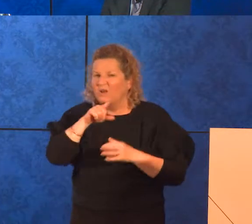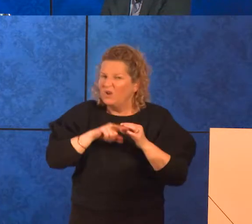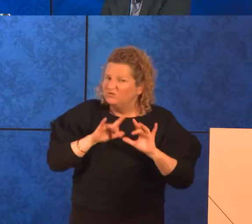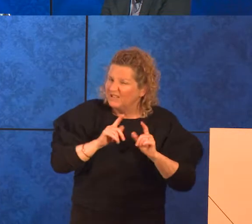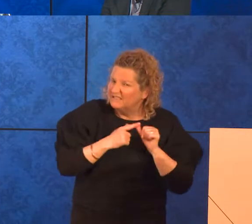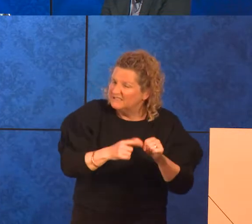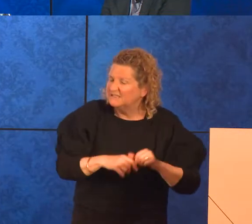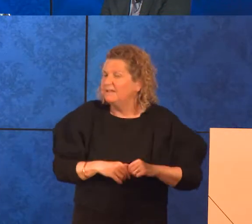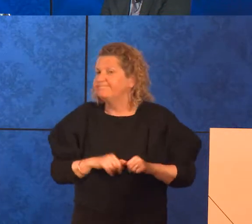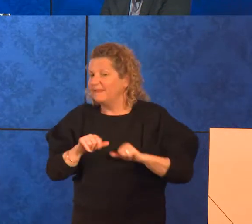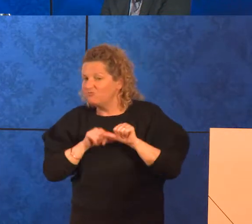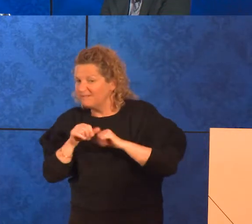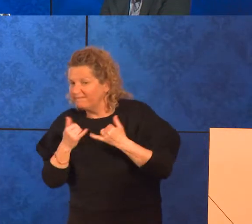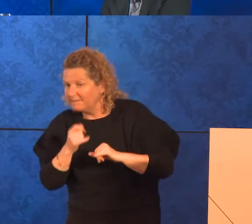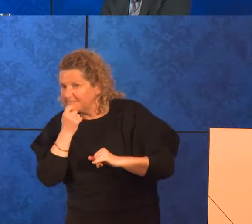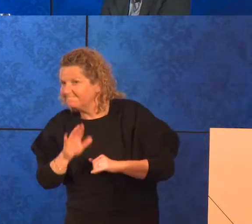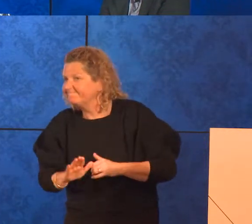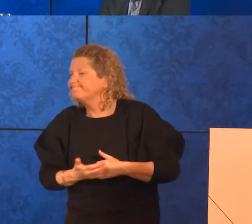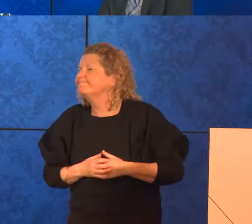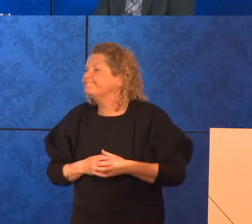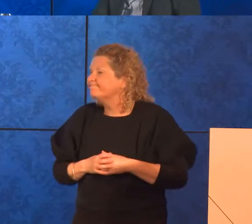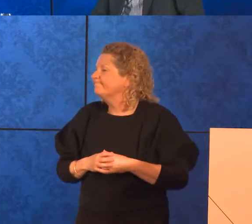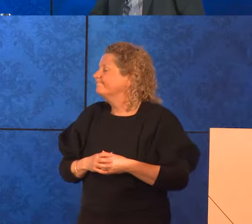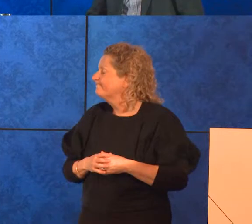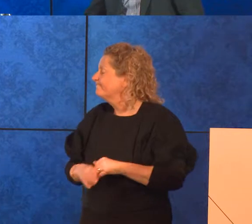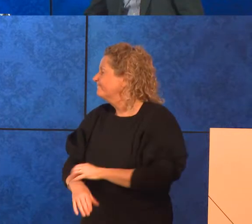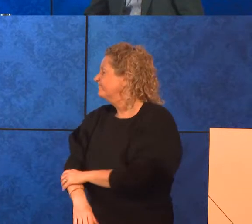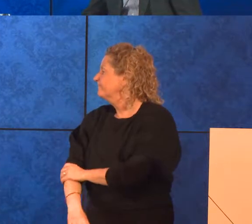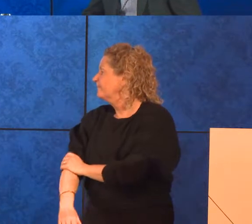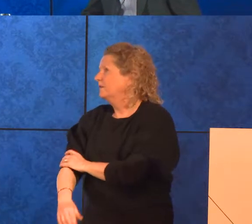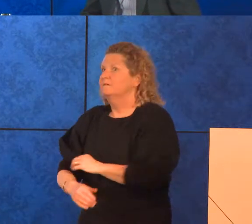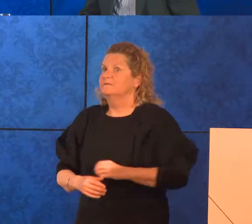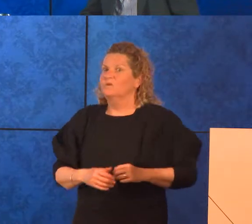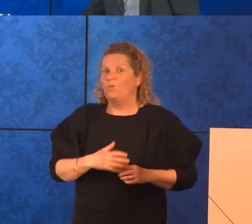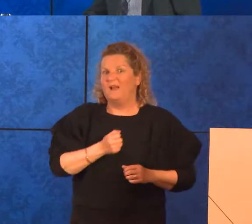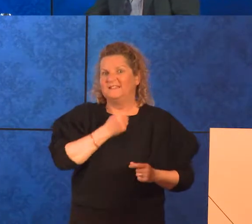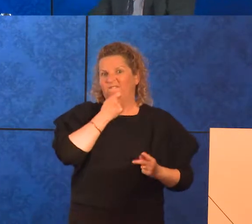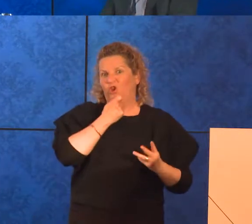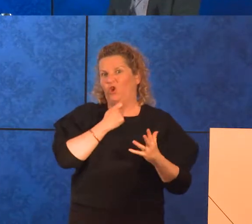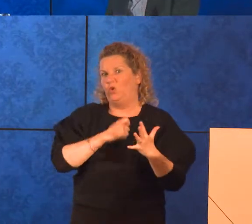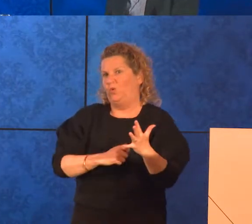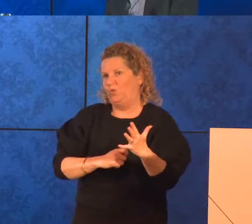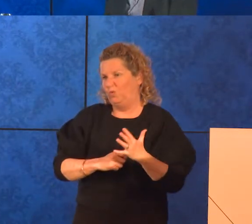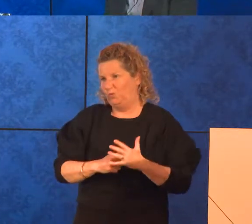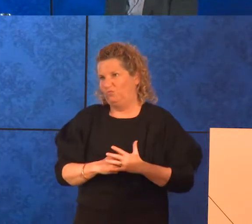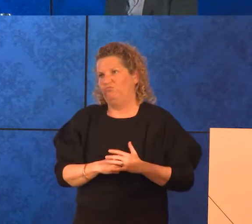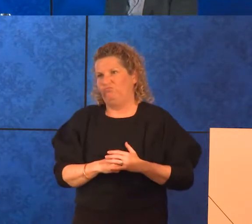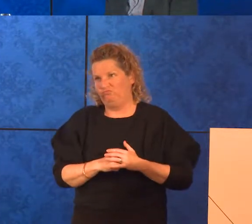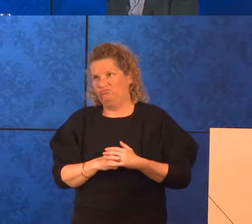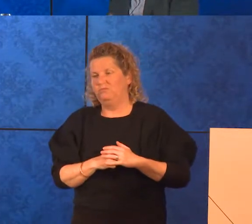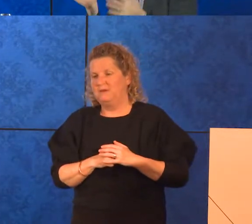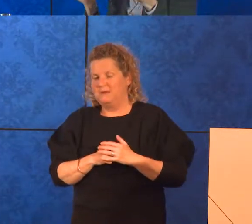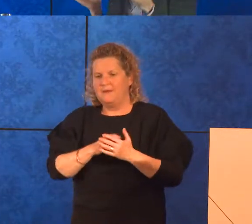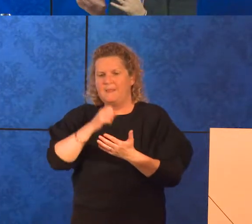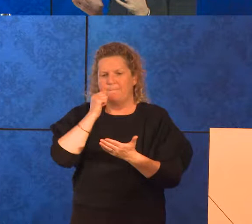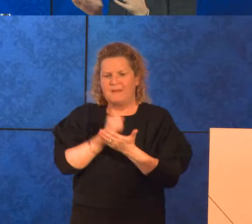these were processes that didn't work as well as they could? Well, there were a number. The Banking Royal Commission was, in the